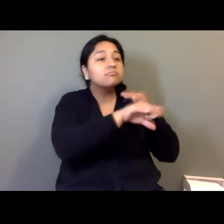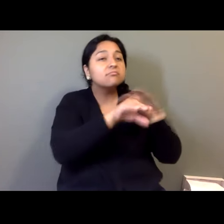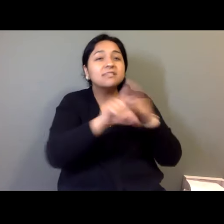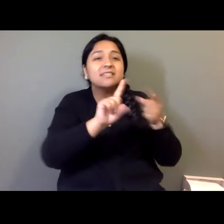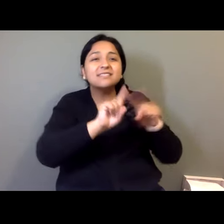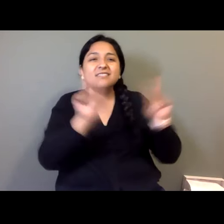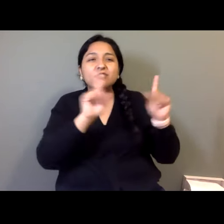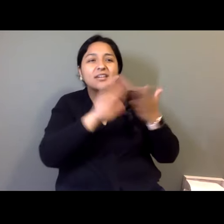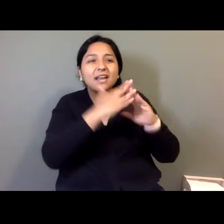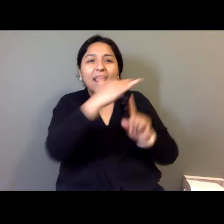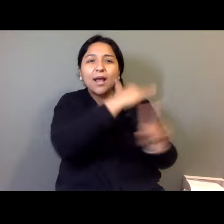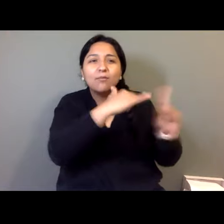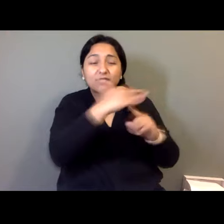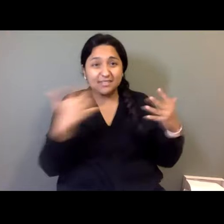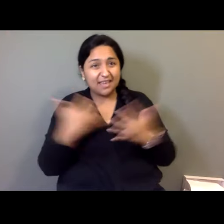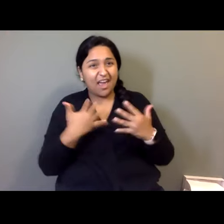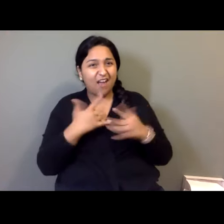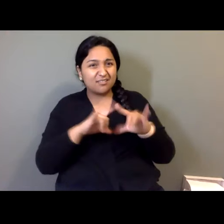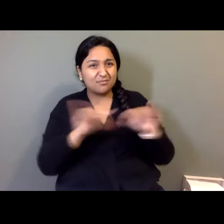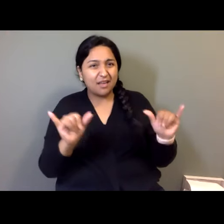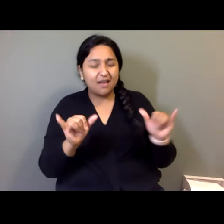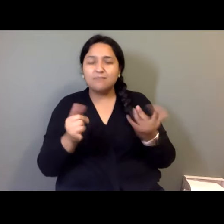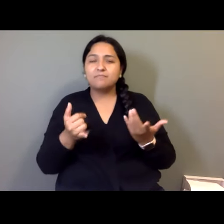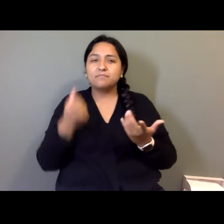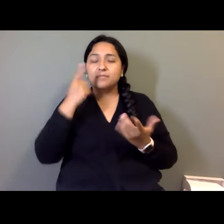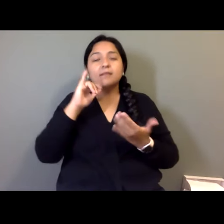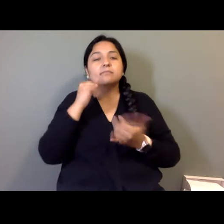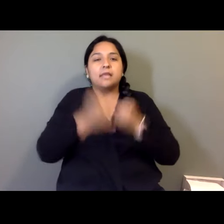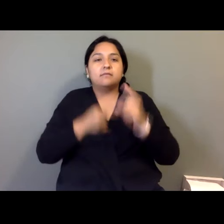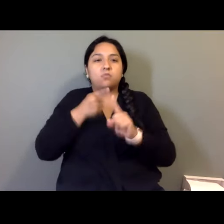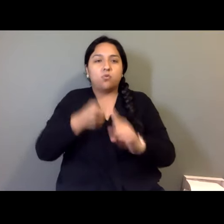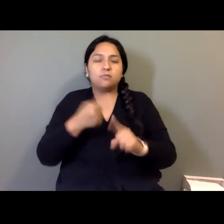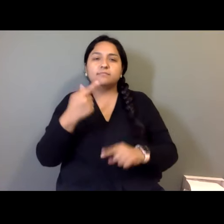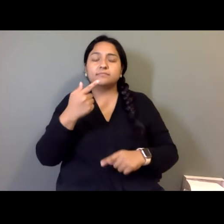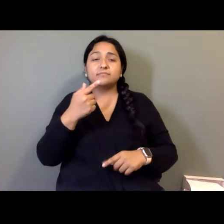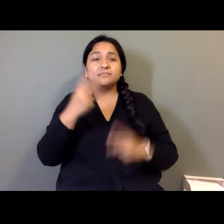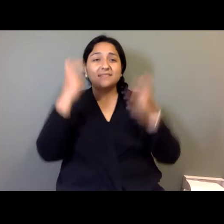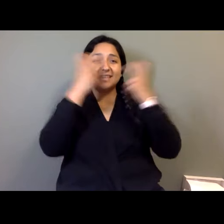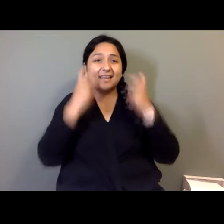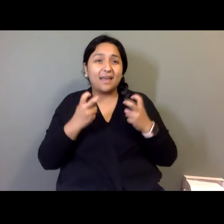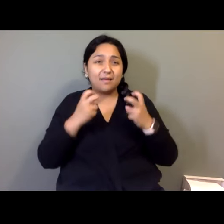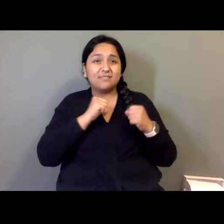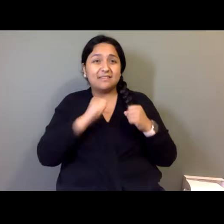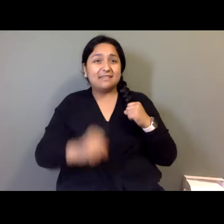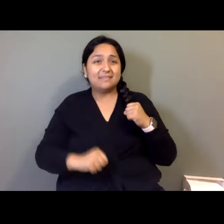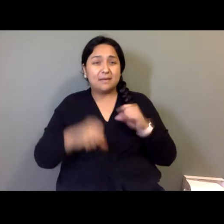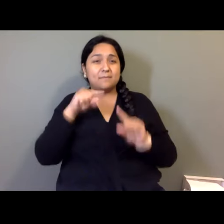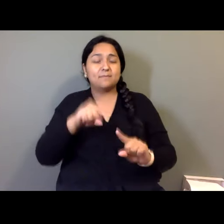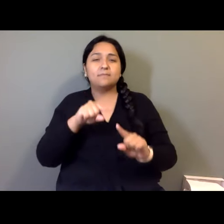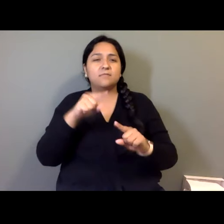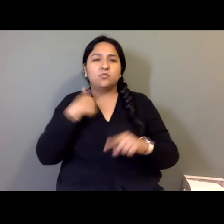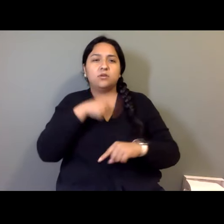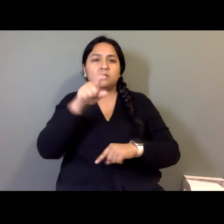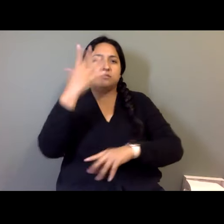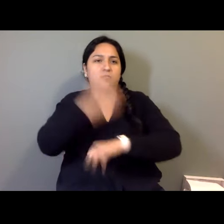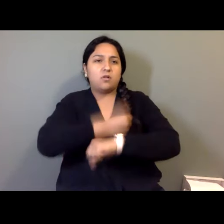last point I'll make is like, we need to abolish capitalism. And like, Isha,